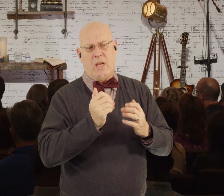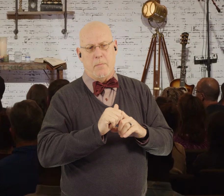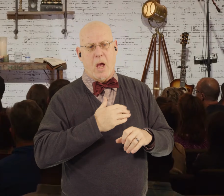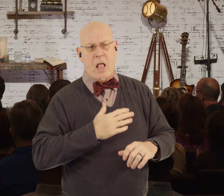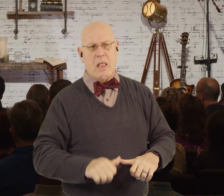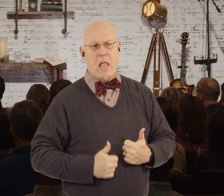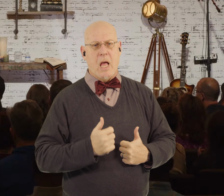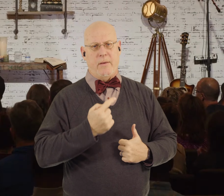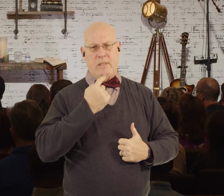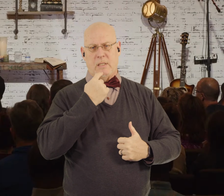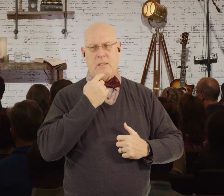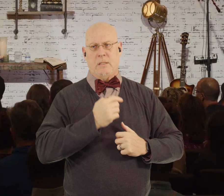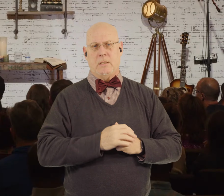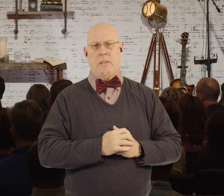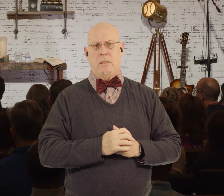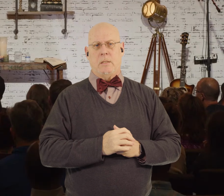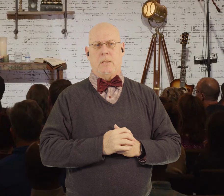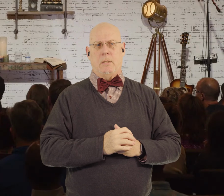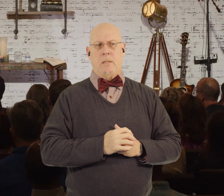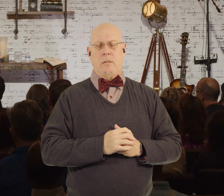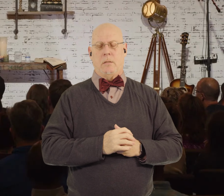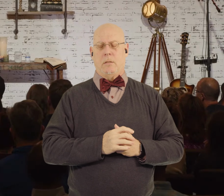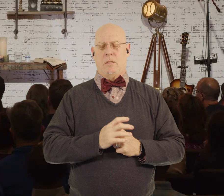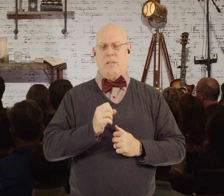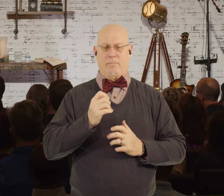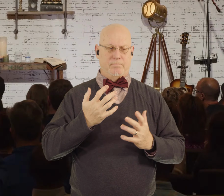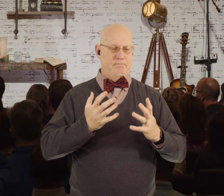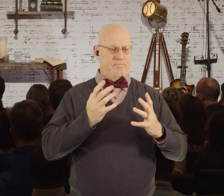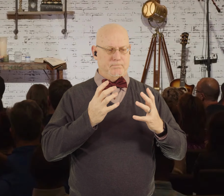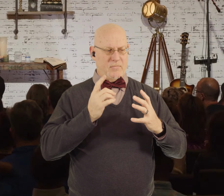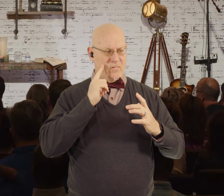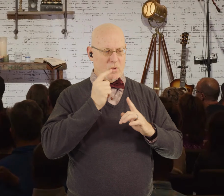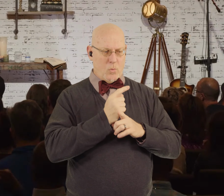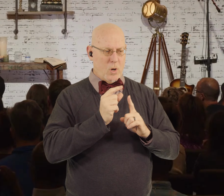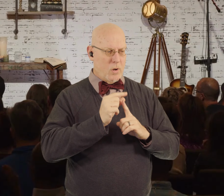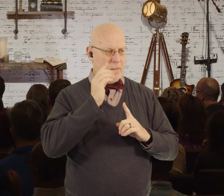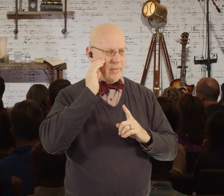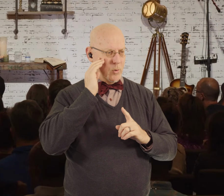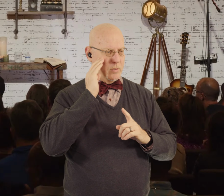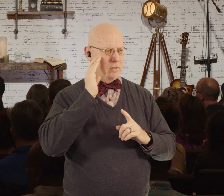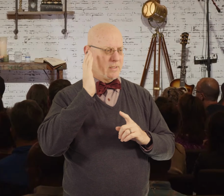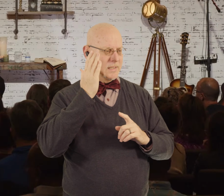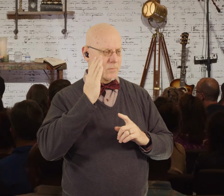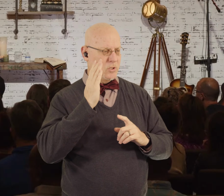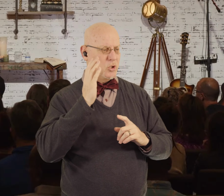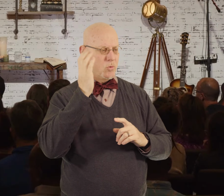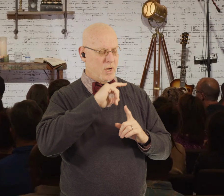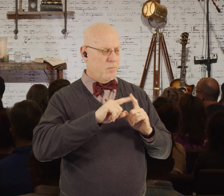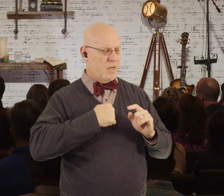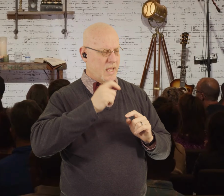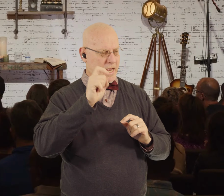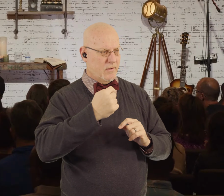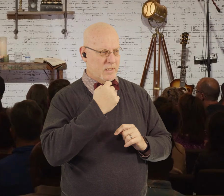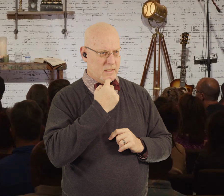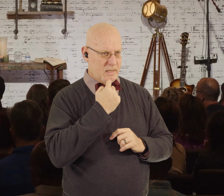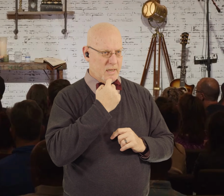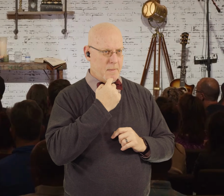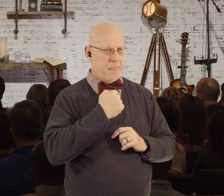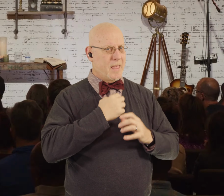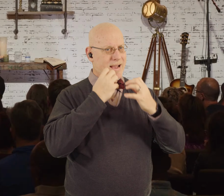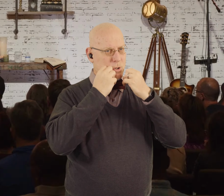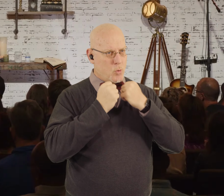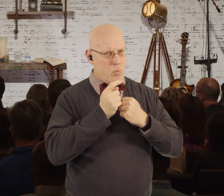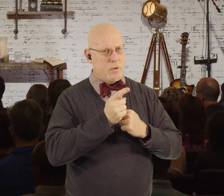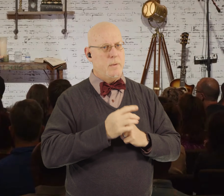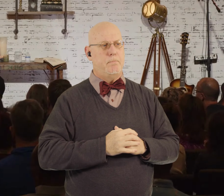yes, he is the most important thing in my life, came his reply. He stuttered, searching for the right word. I know it may sound strange, but I have to